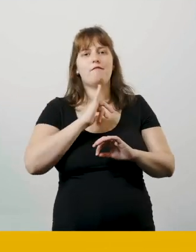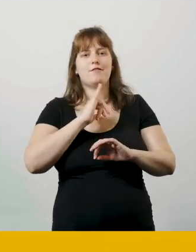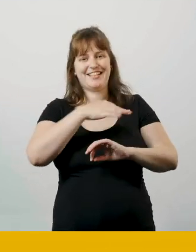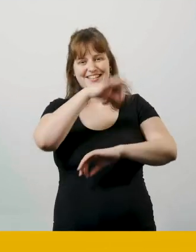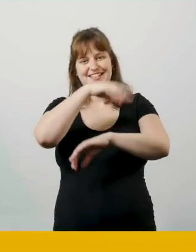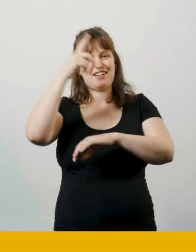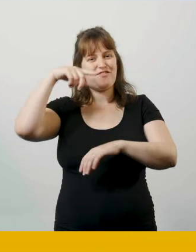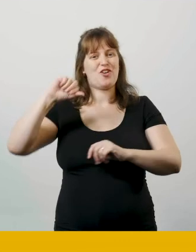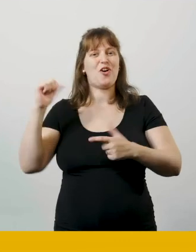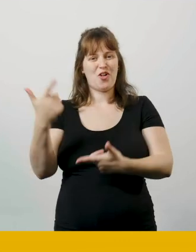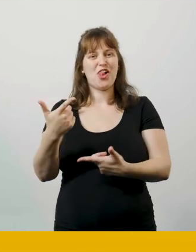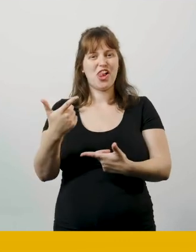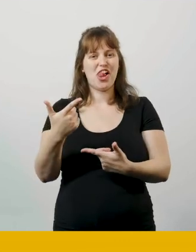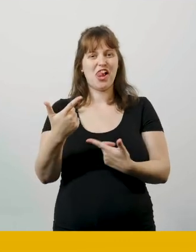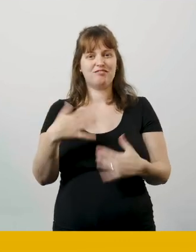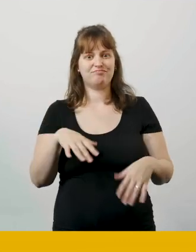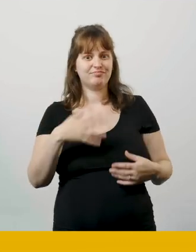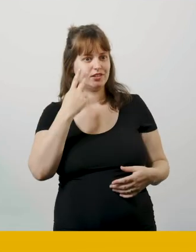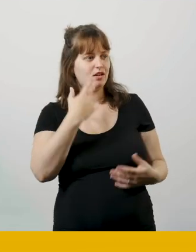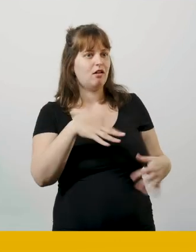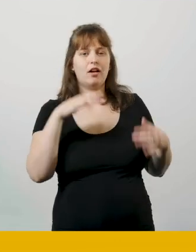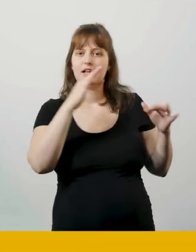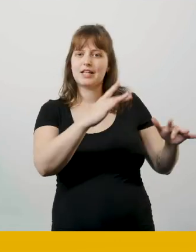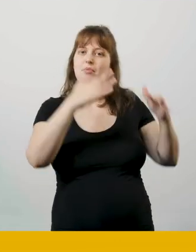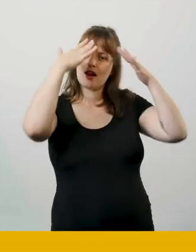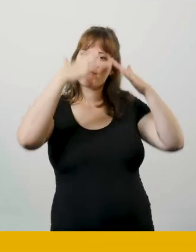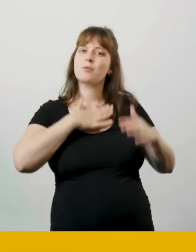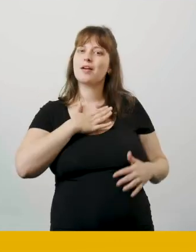and that was very inspiring for me.